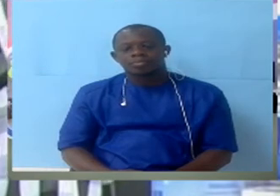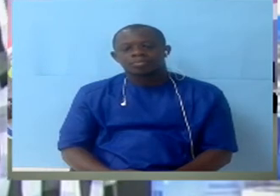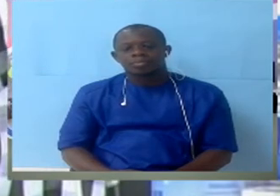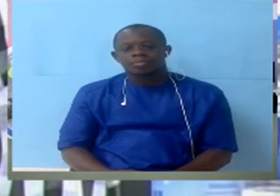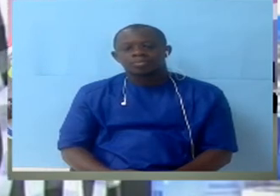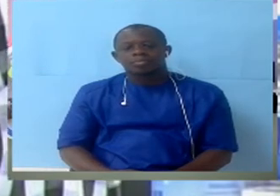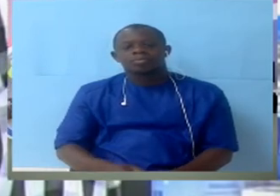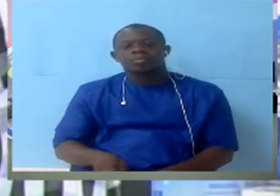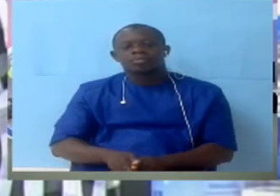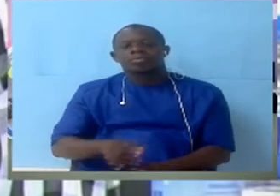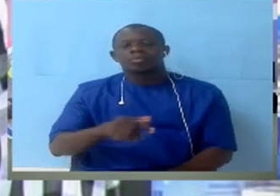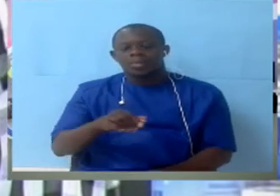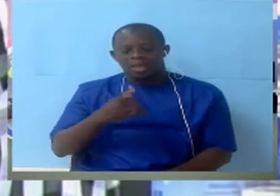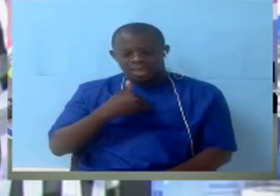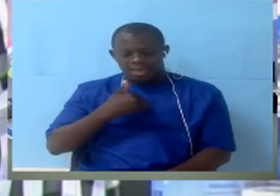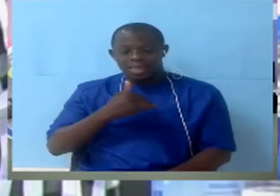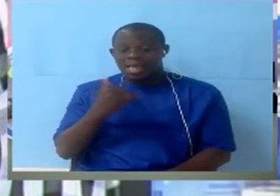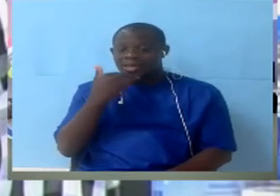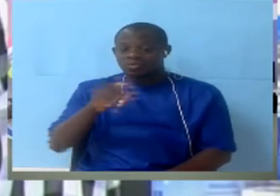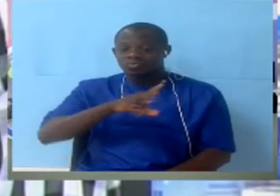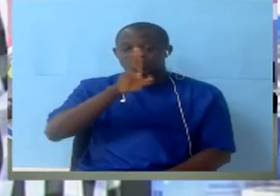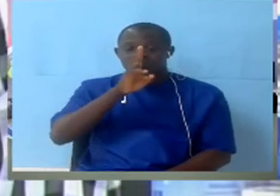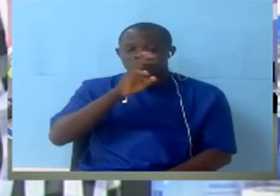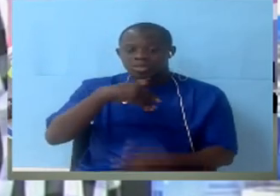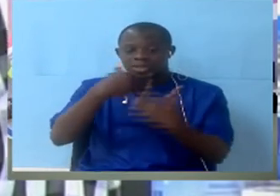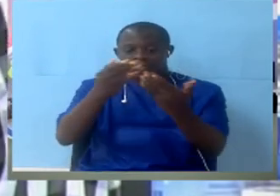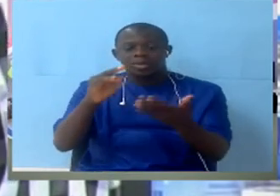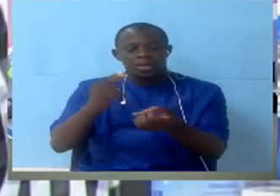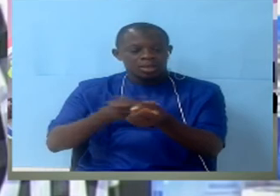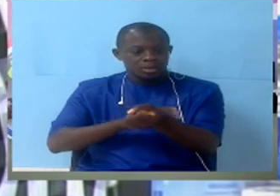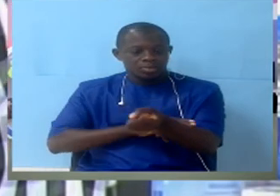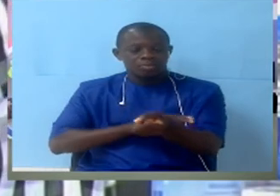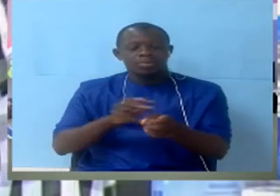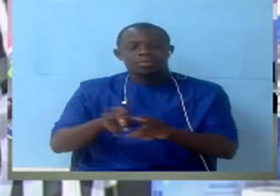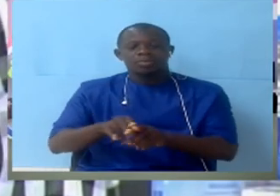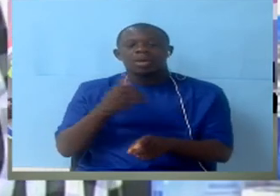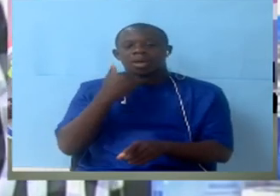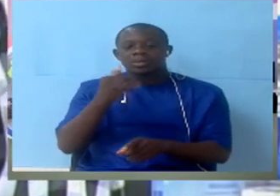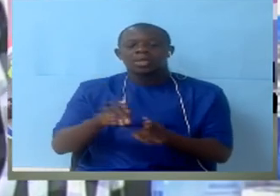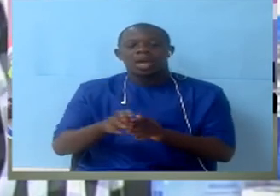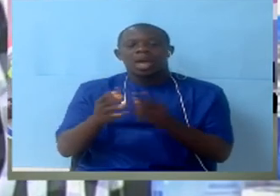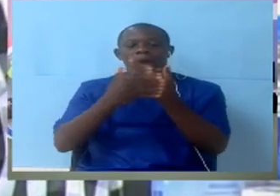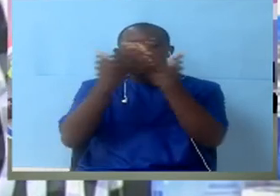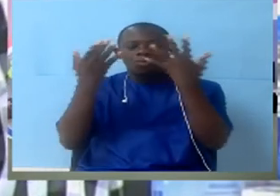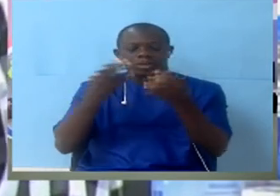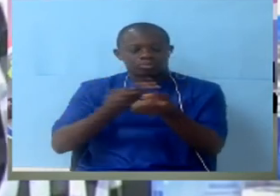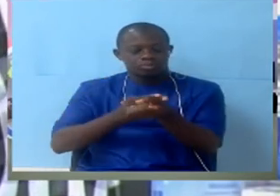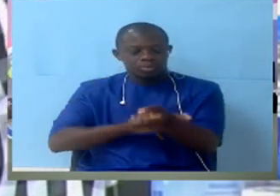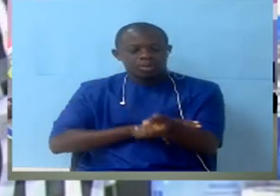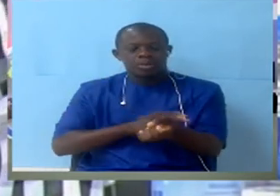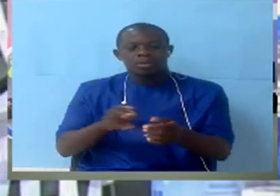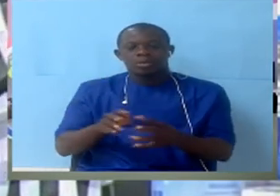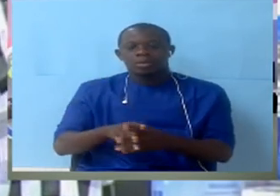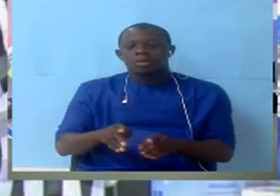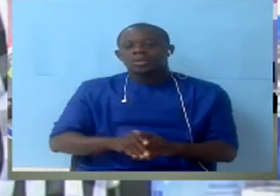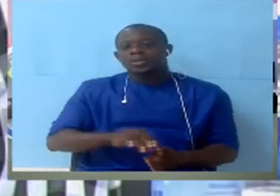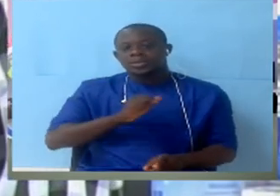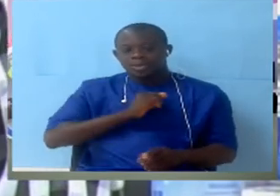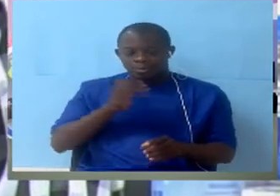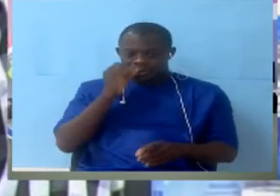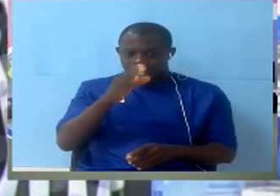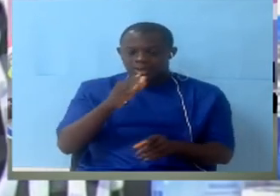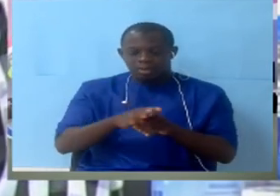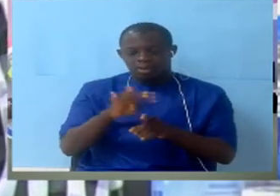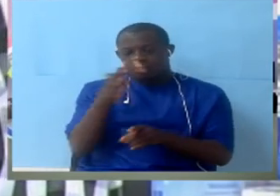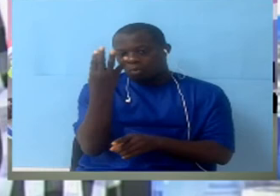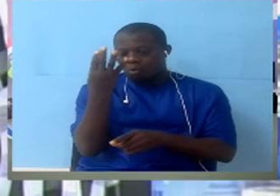Sajula. I asked him, who gave you that ship? Saji Jelu. How many ships? Ako ni saji nani? He said there